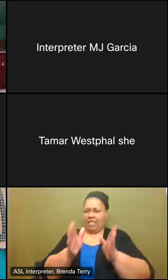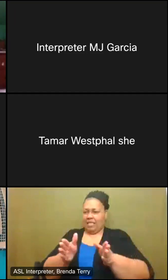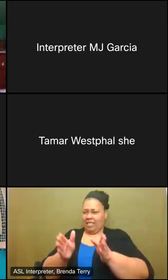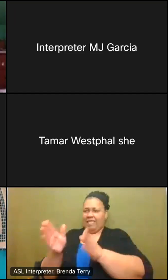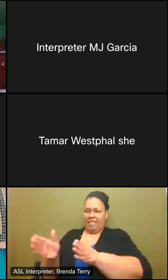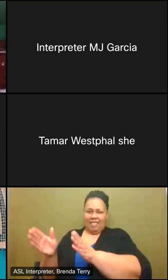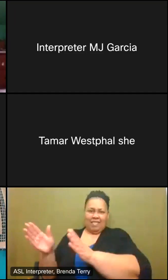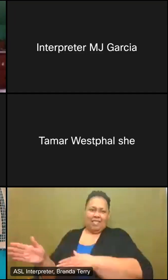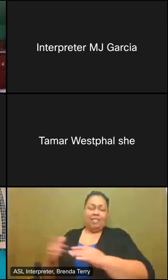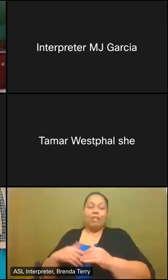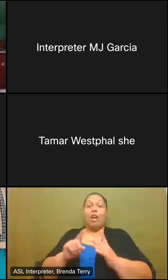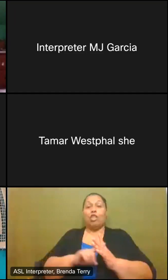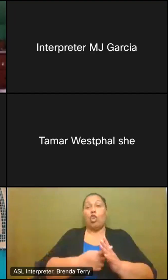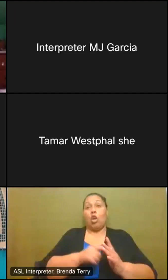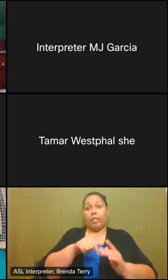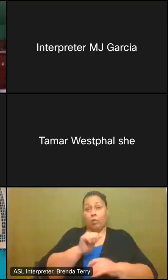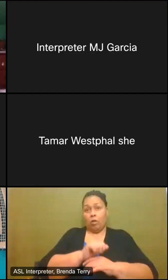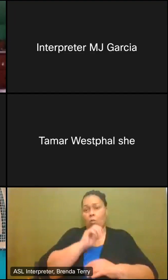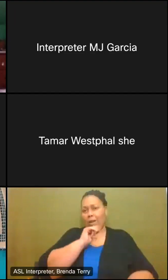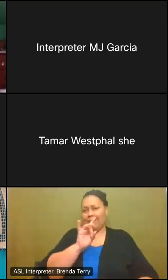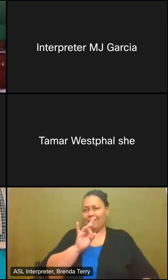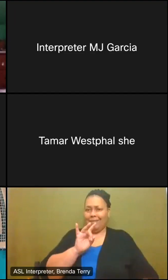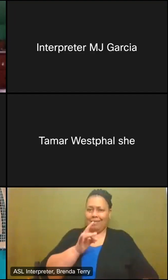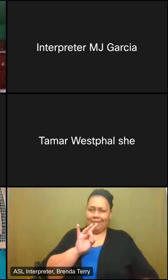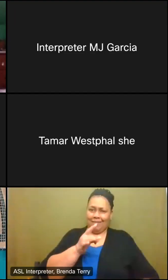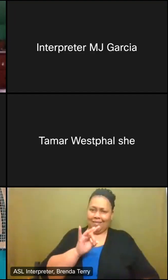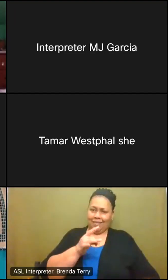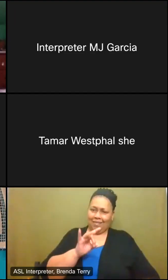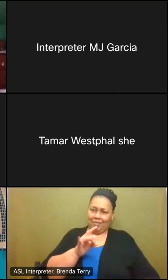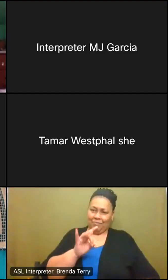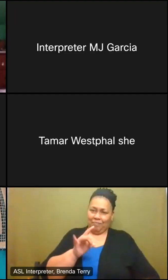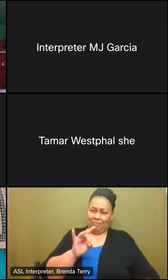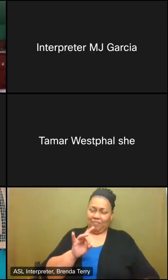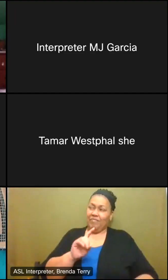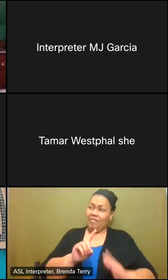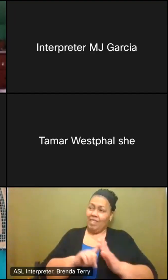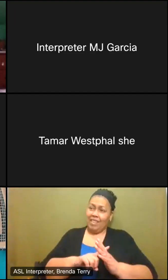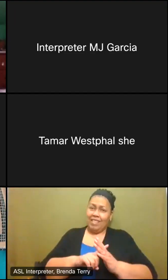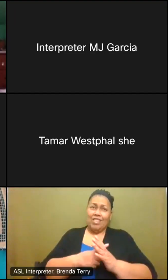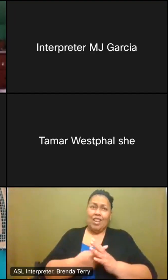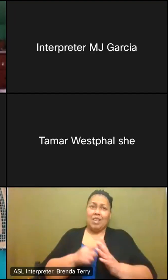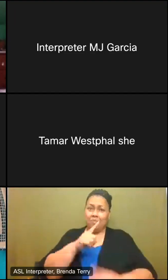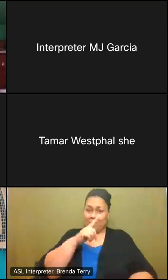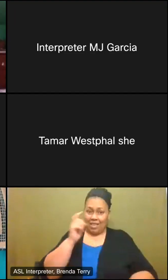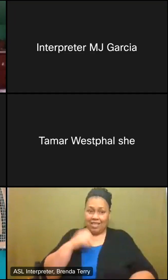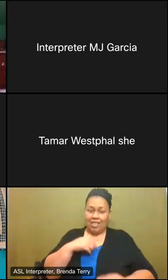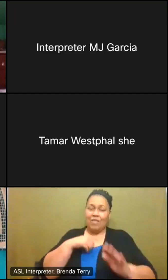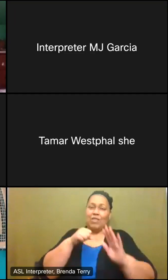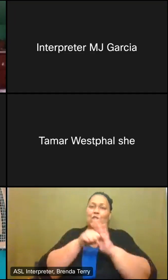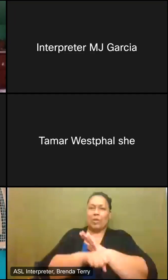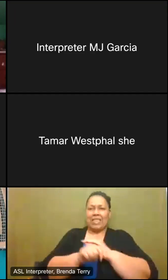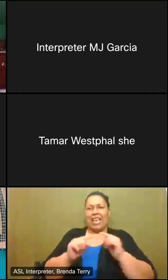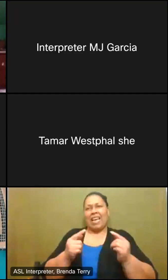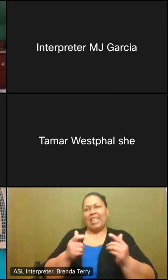I started this work when I was 18 years old, and it all started because of a suicide attempt,